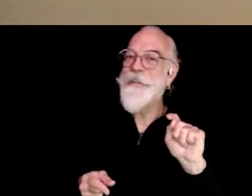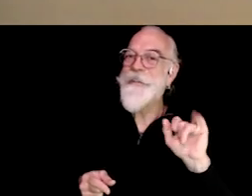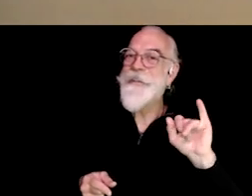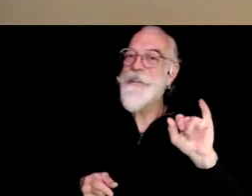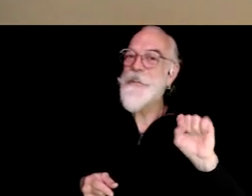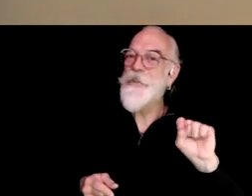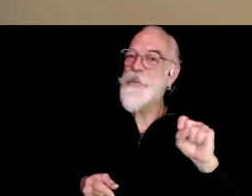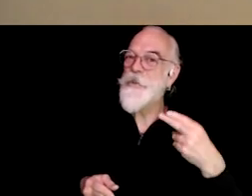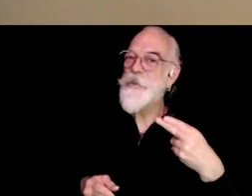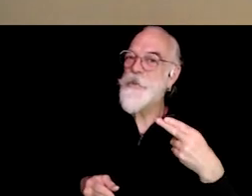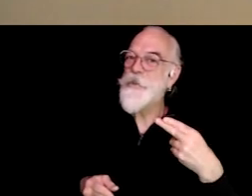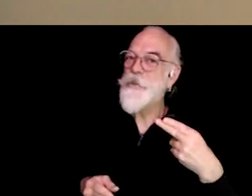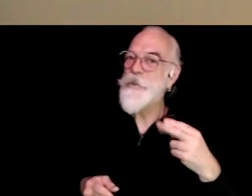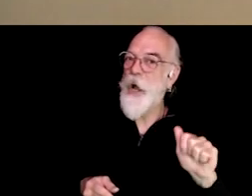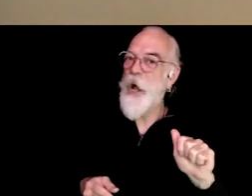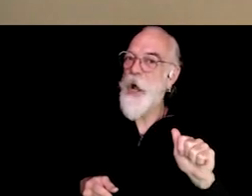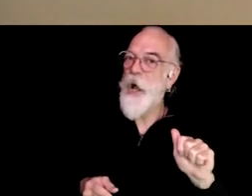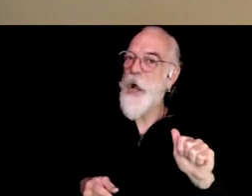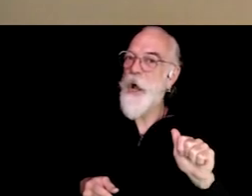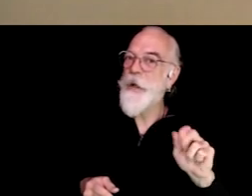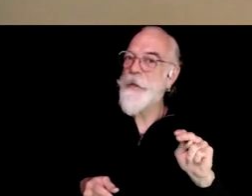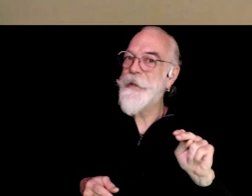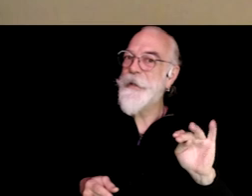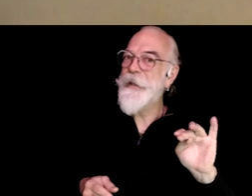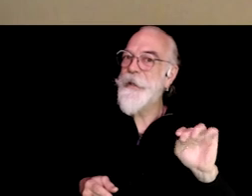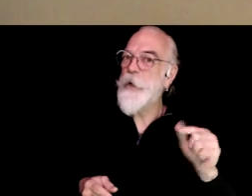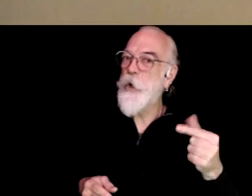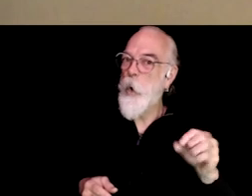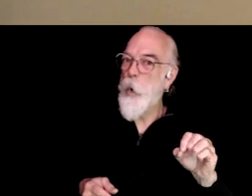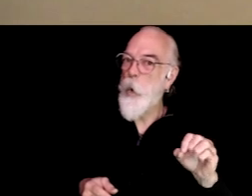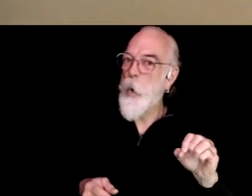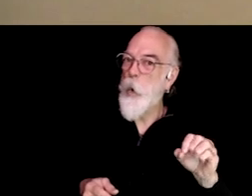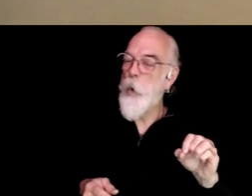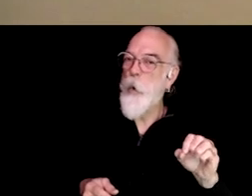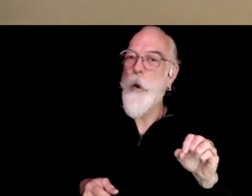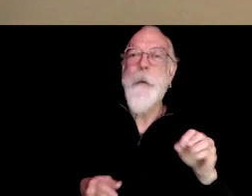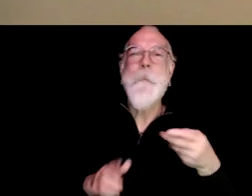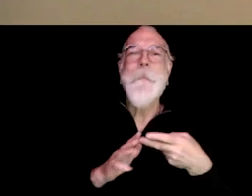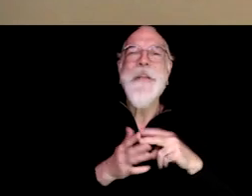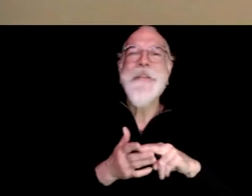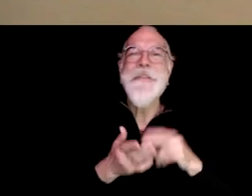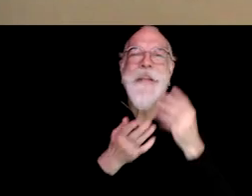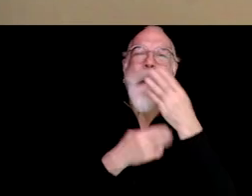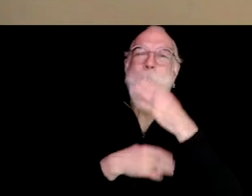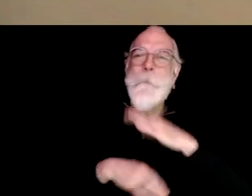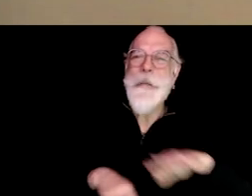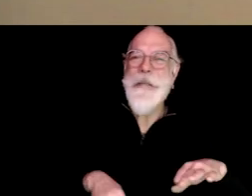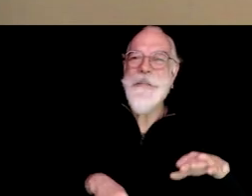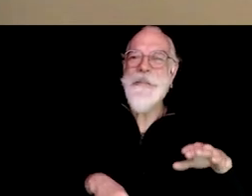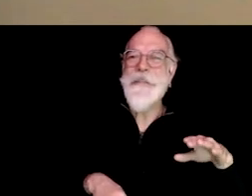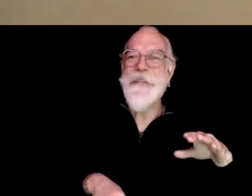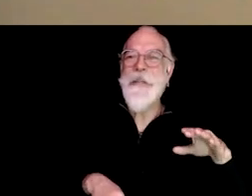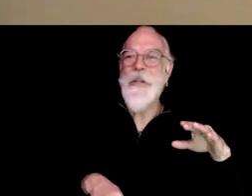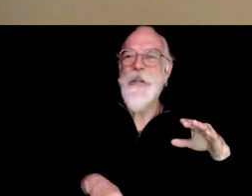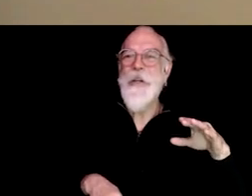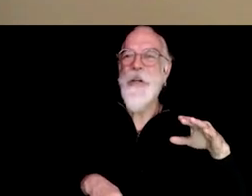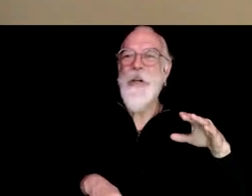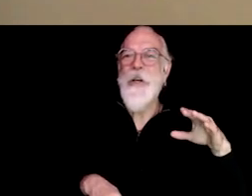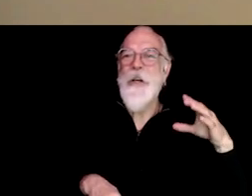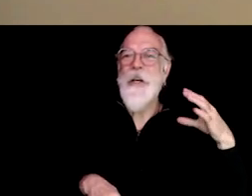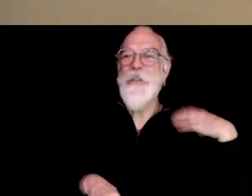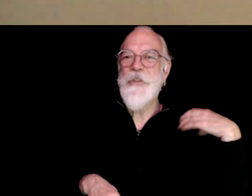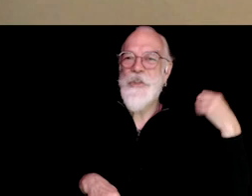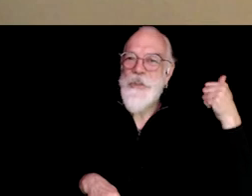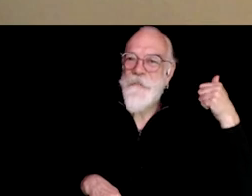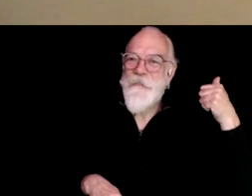the word for Tish, Tishomingo, where I lived, meant peace chief, not the name of